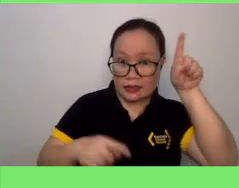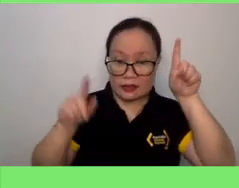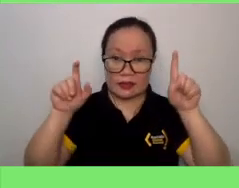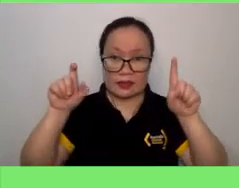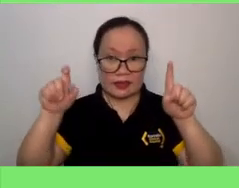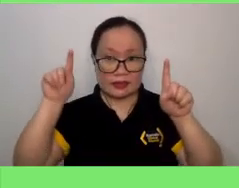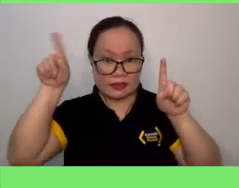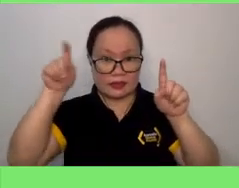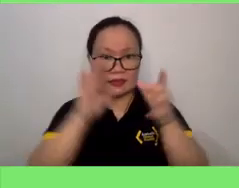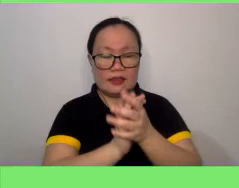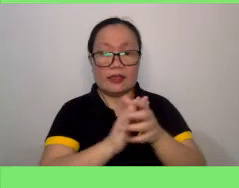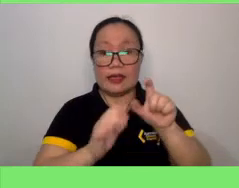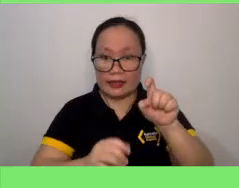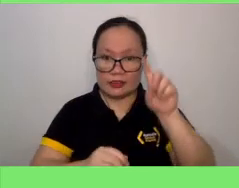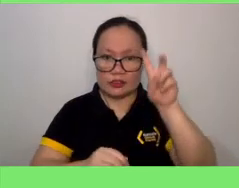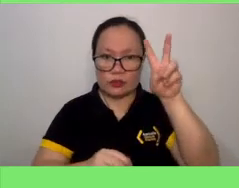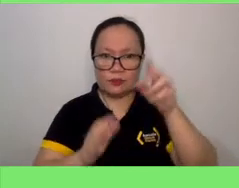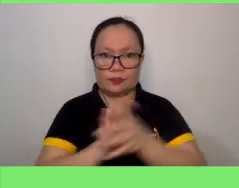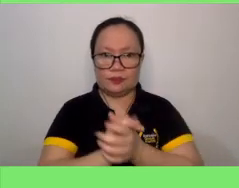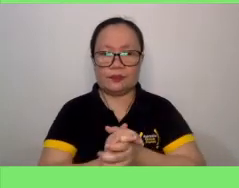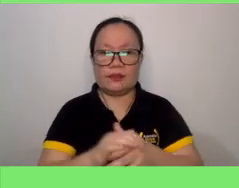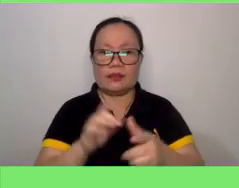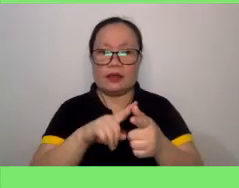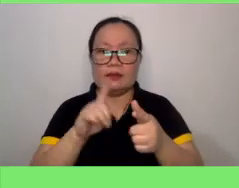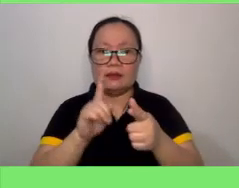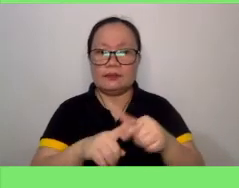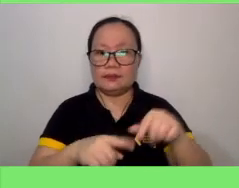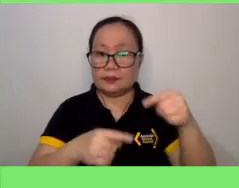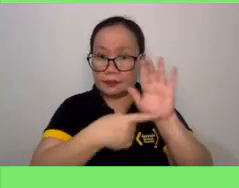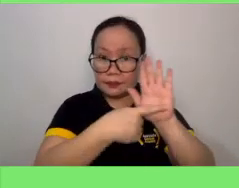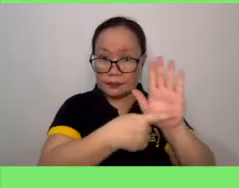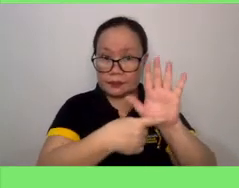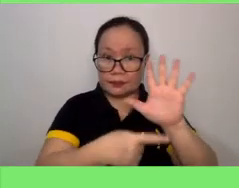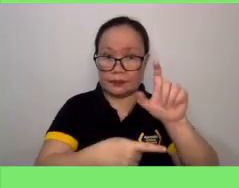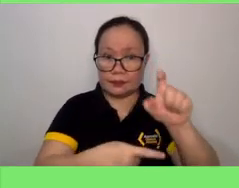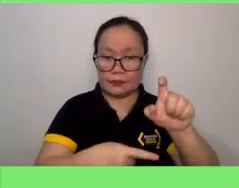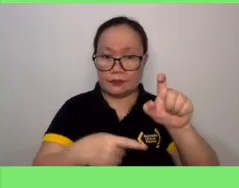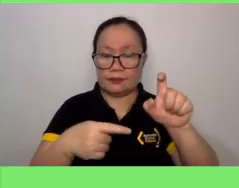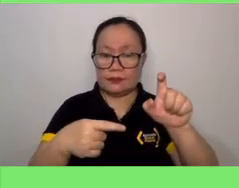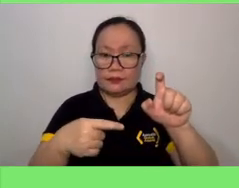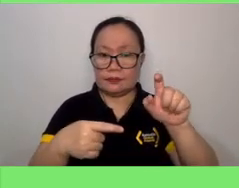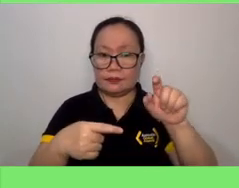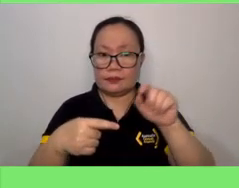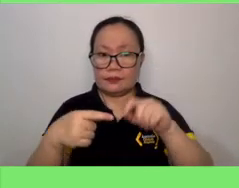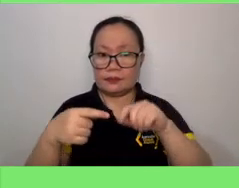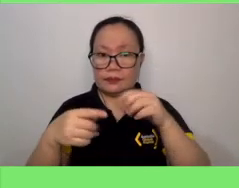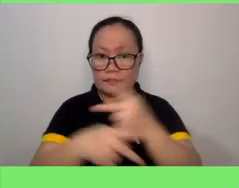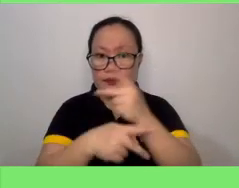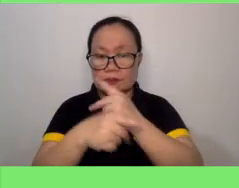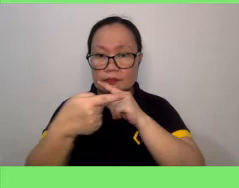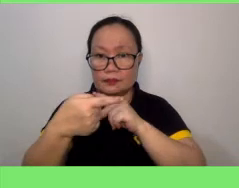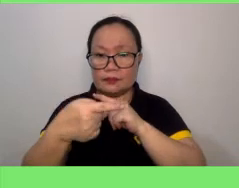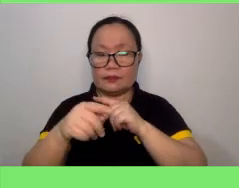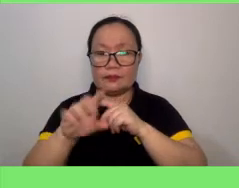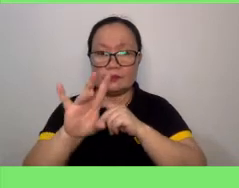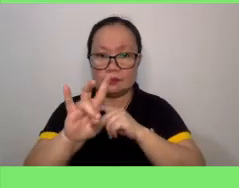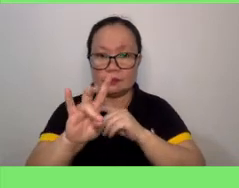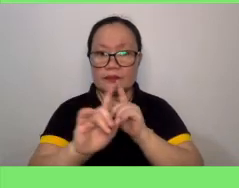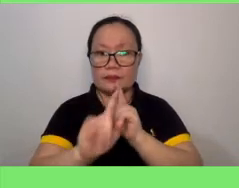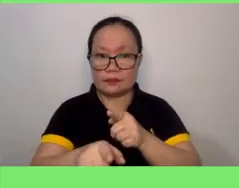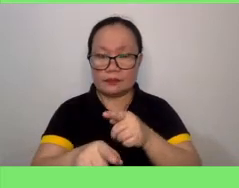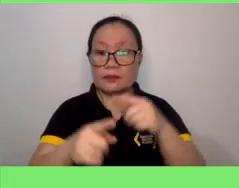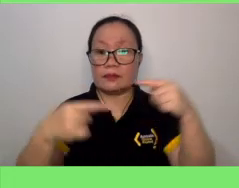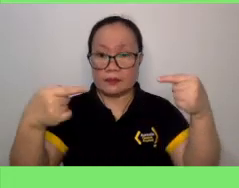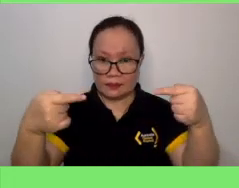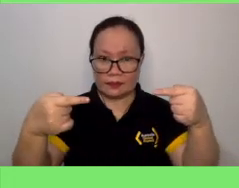is 2. Okay? And then, negative 5x times negative 7, so positive 35x. Next, 6